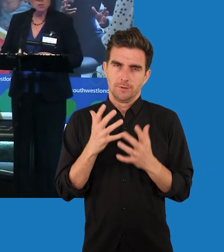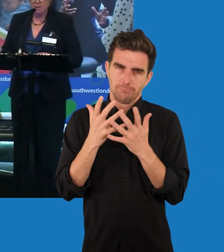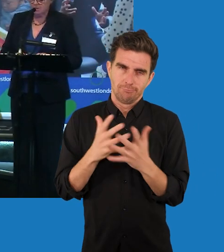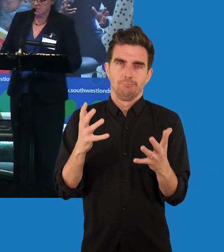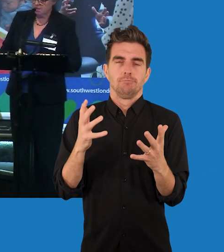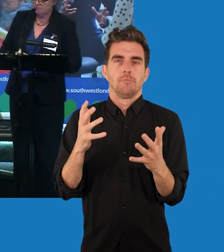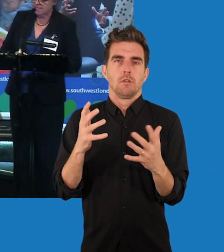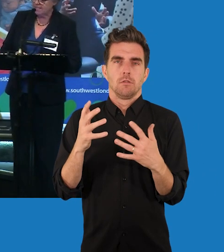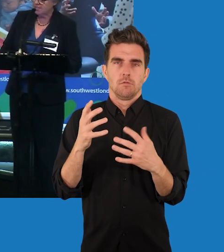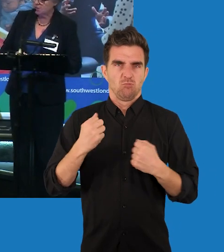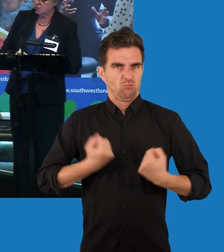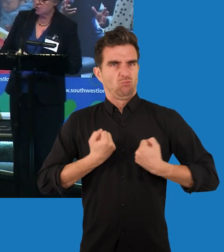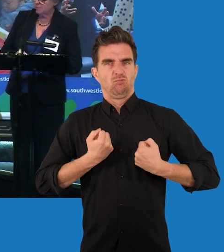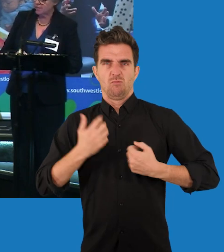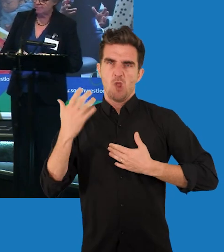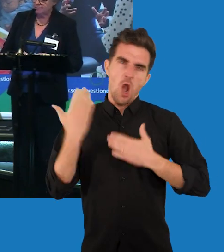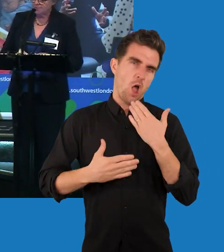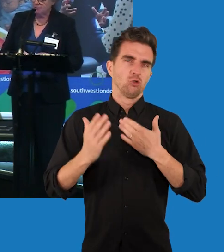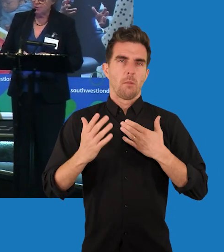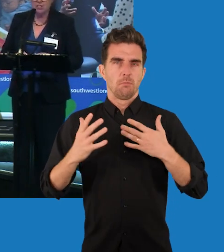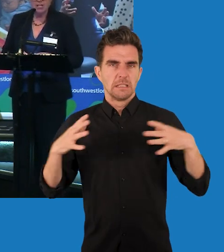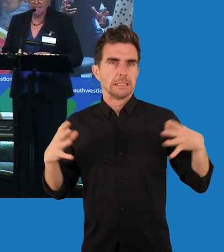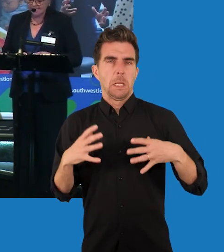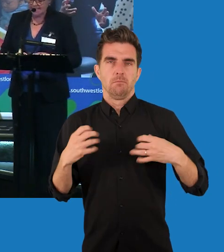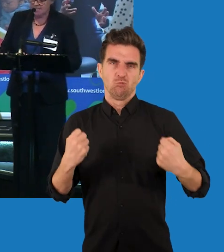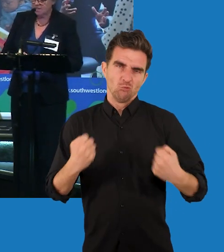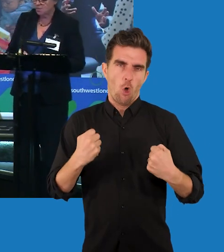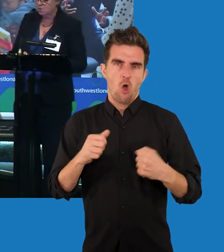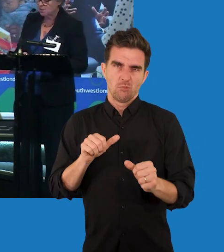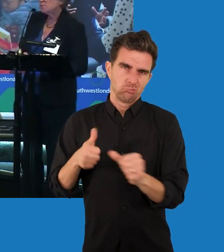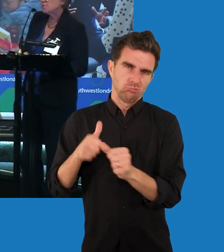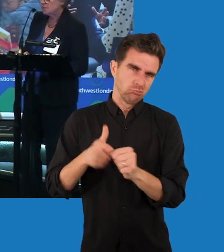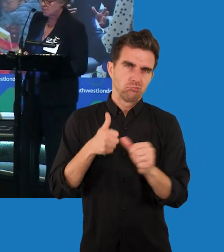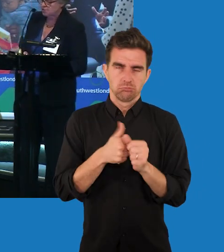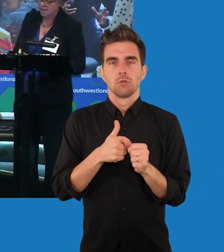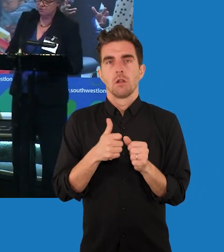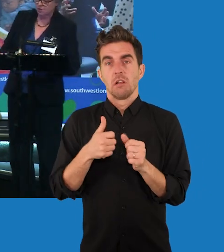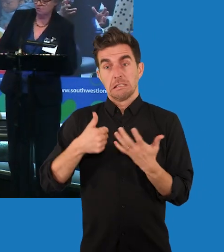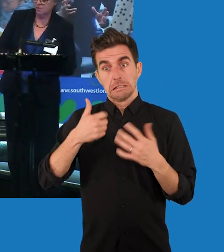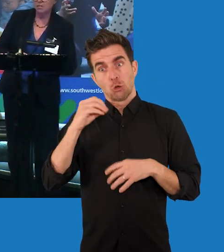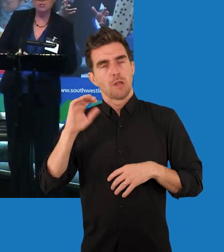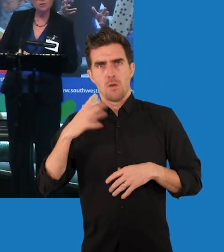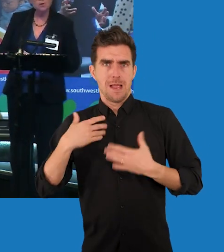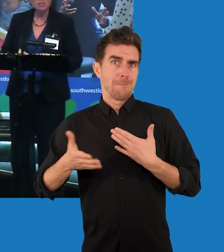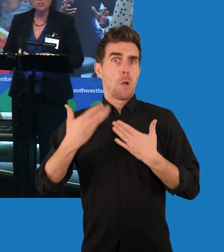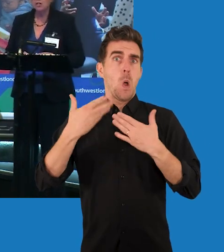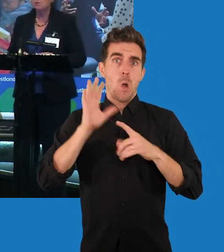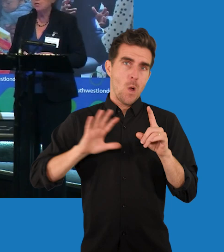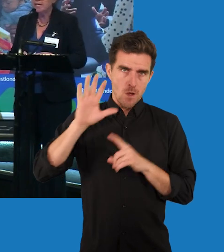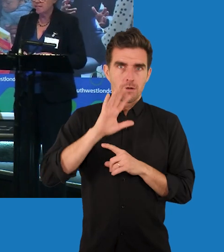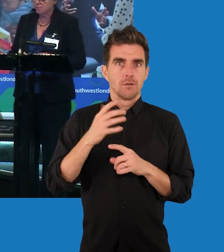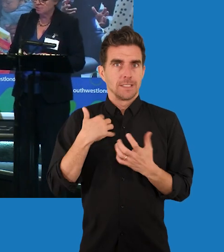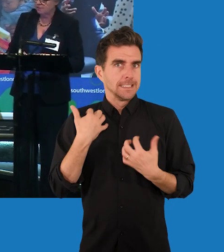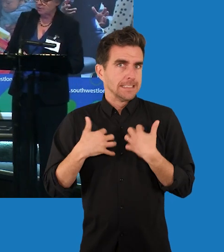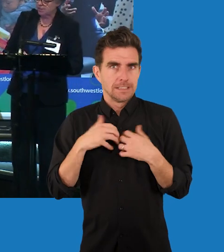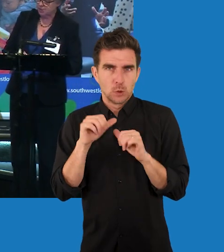we want to build a resilient and long-term team, reaching and exceeding our sweet spot of 600 households so that we can start to really